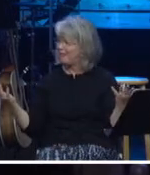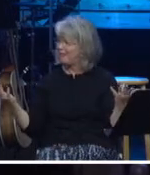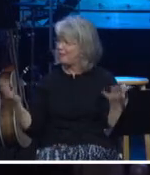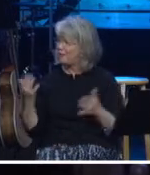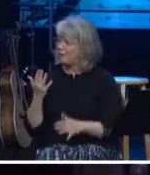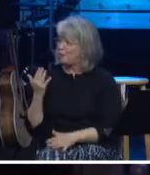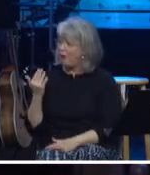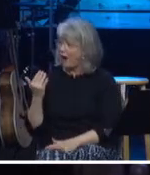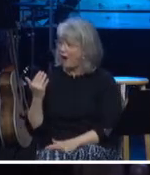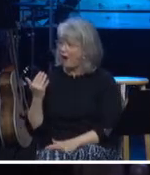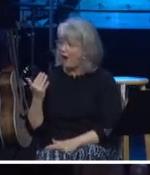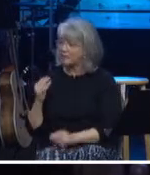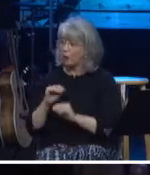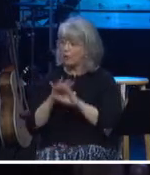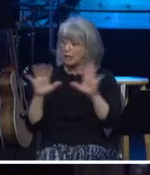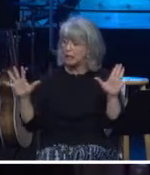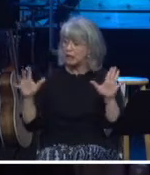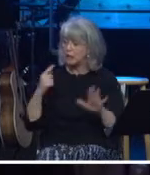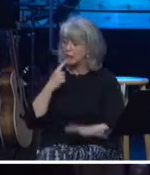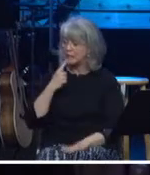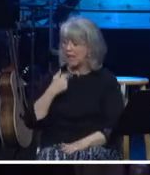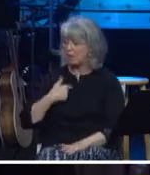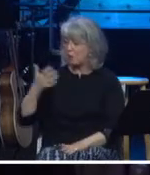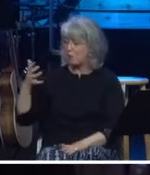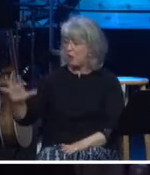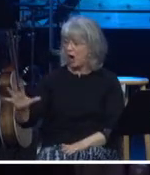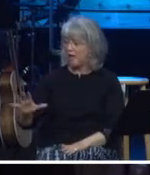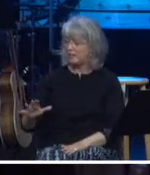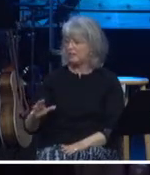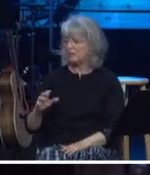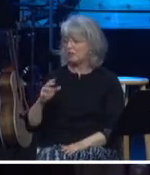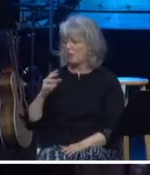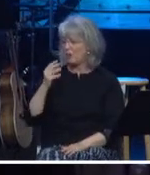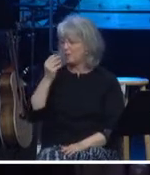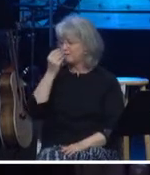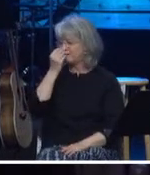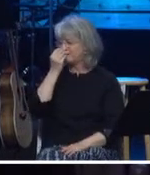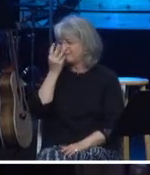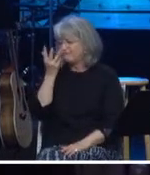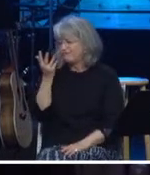it outrightly or maybe dismiss it in indifference?